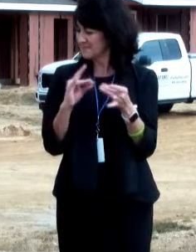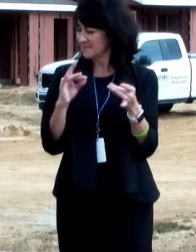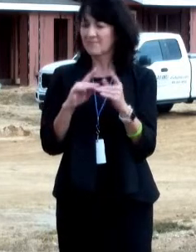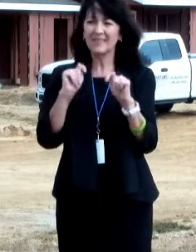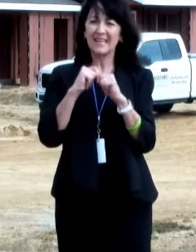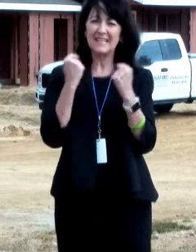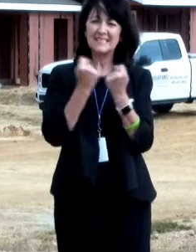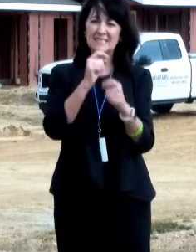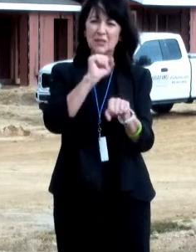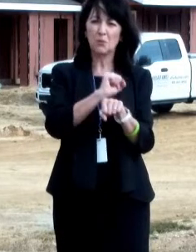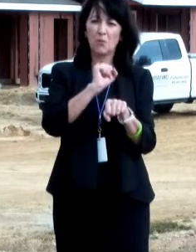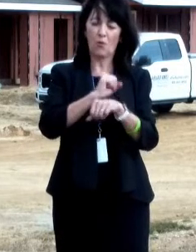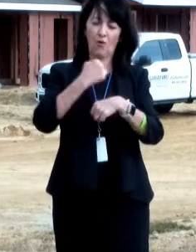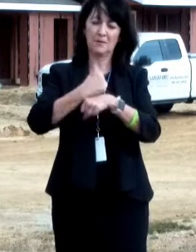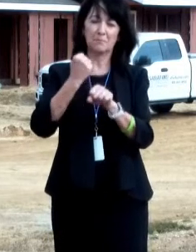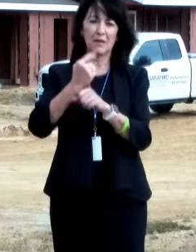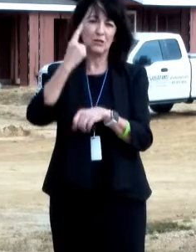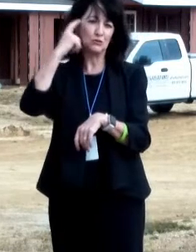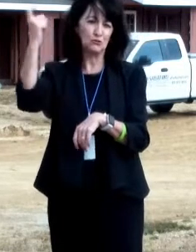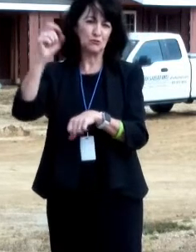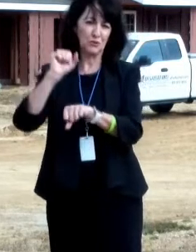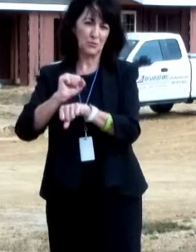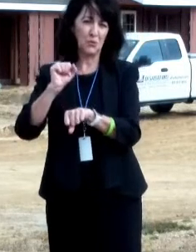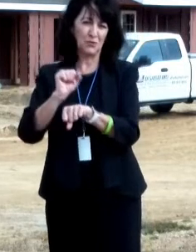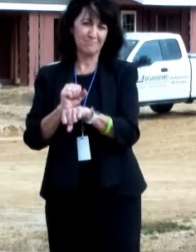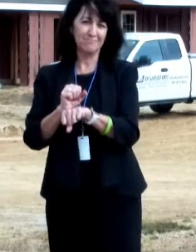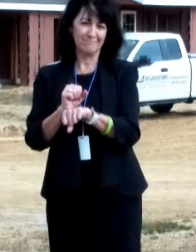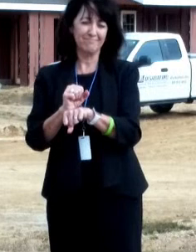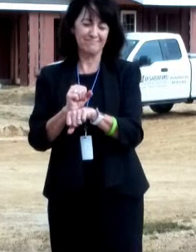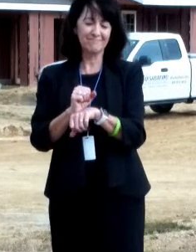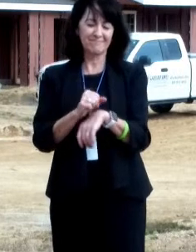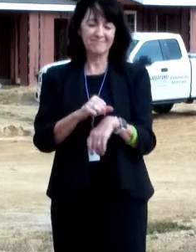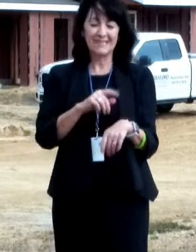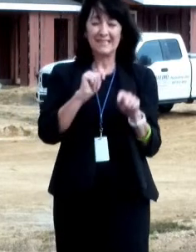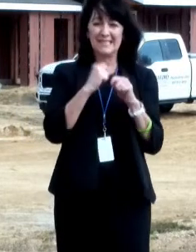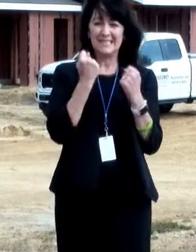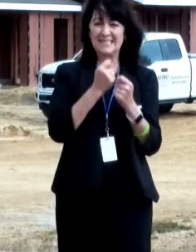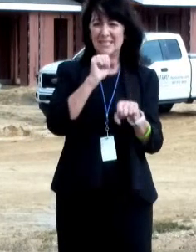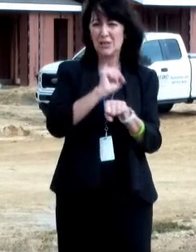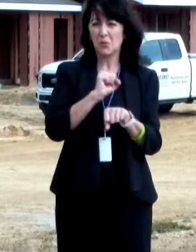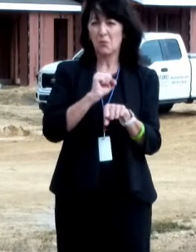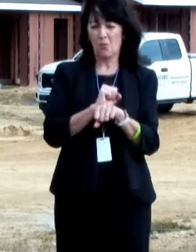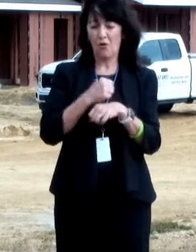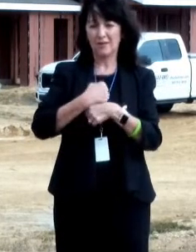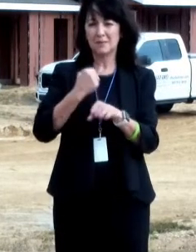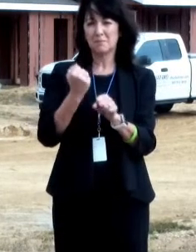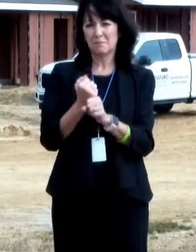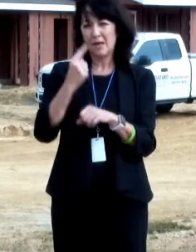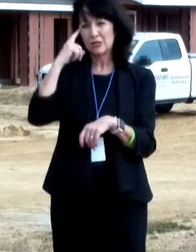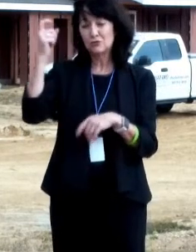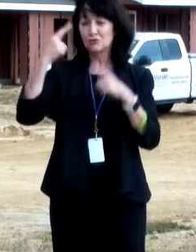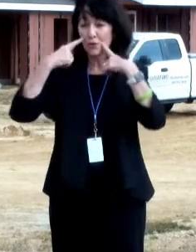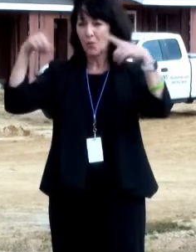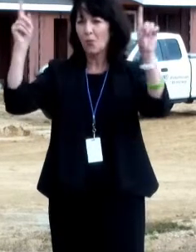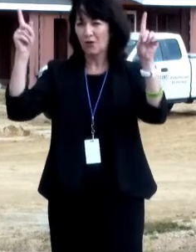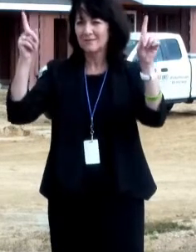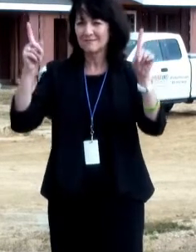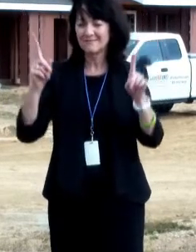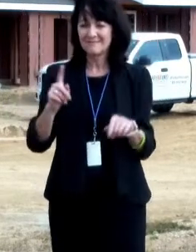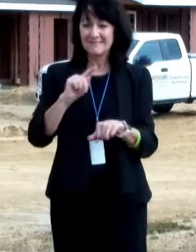teamwork makes the dream work. Let me hear you say that. Teamwork makes the dream work. One more time. Teamwork makes the dream